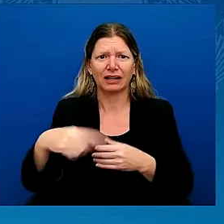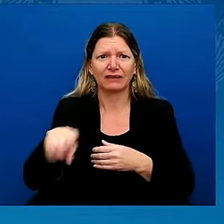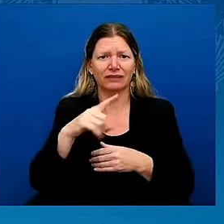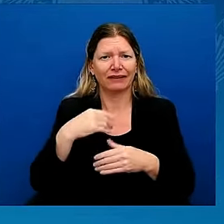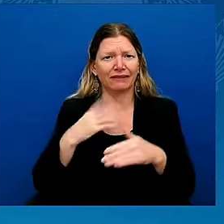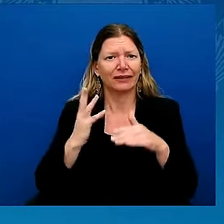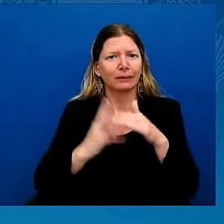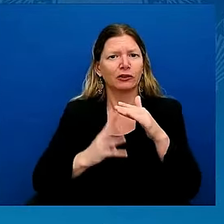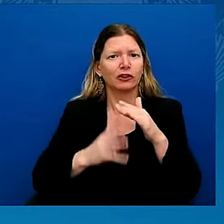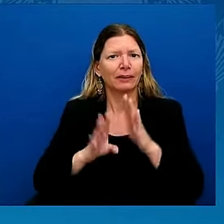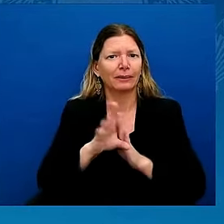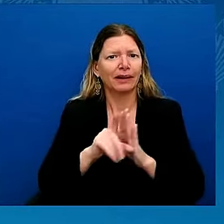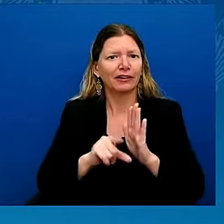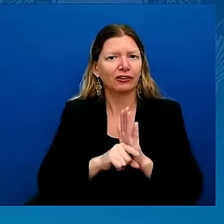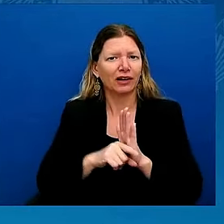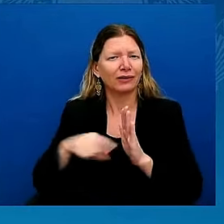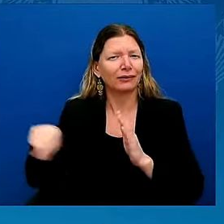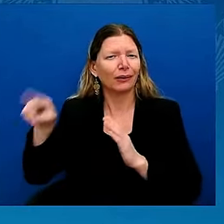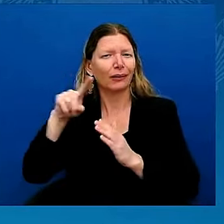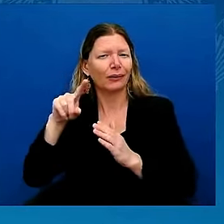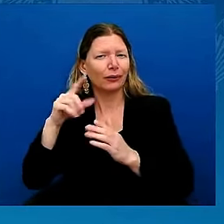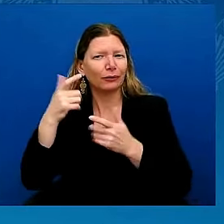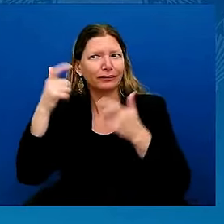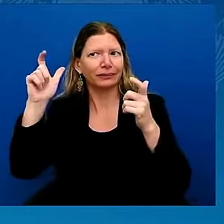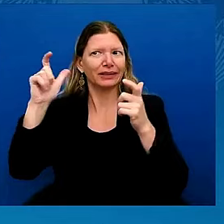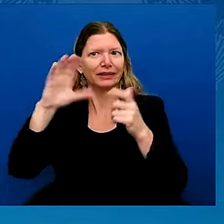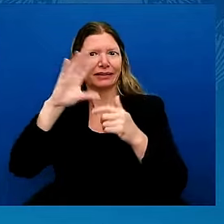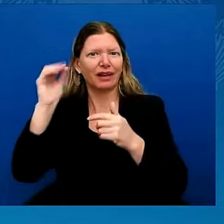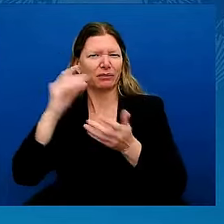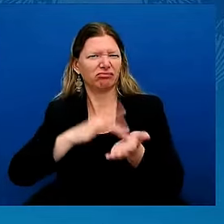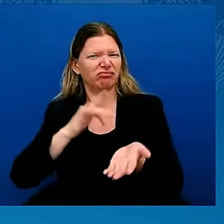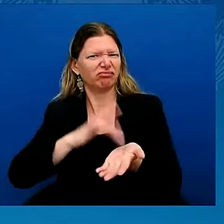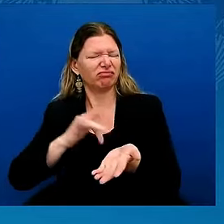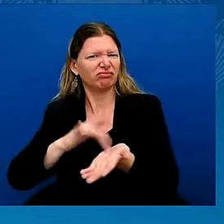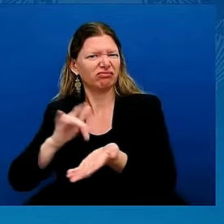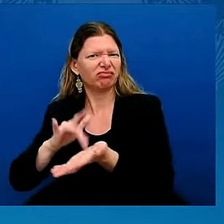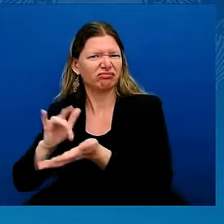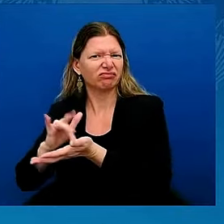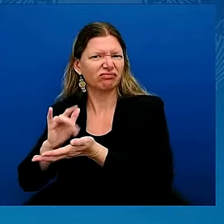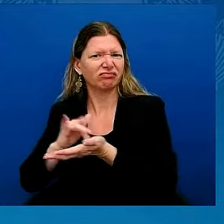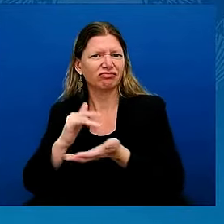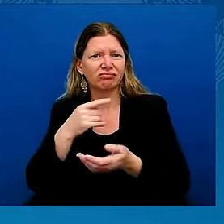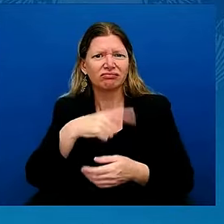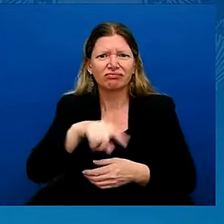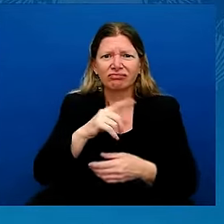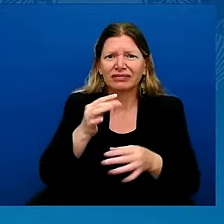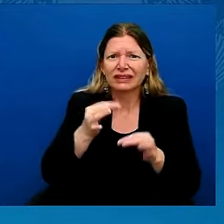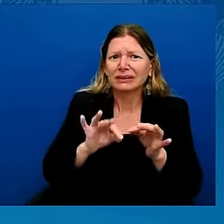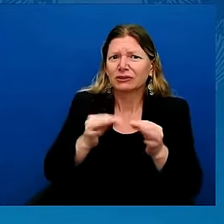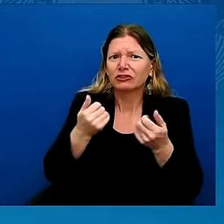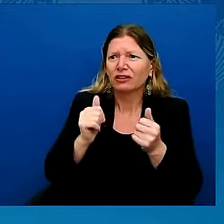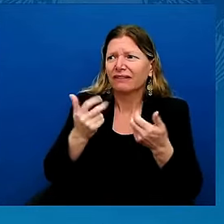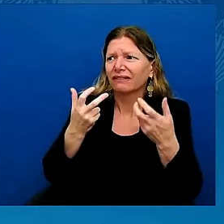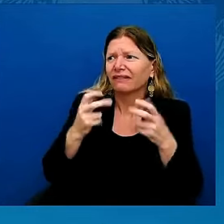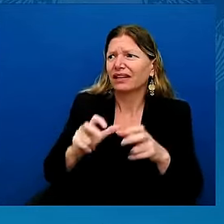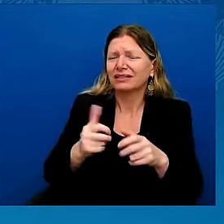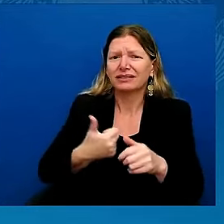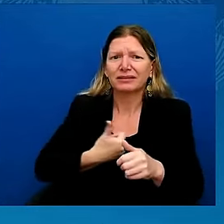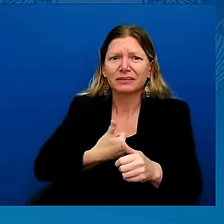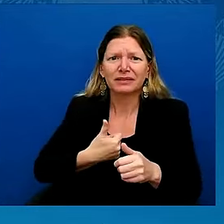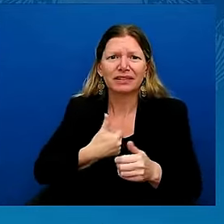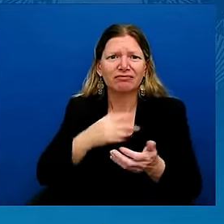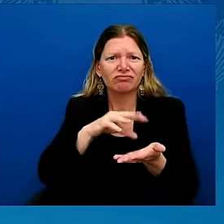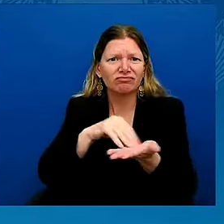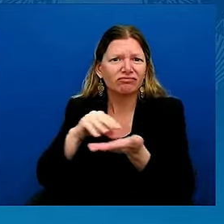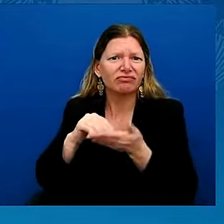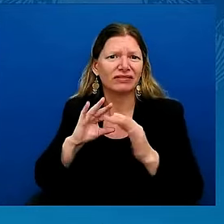in themselves and their family for their future, and the subject of awful scams. I have stood up in my career for